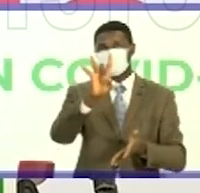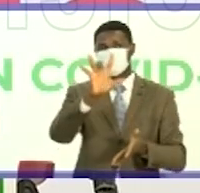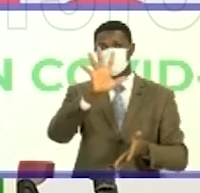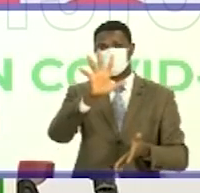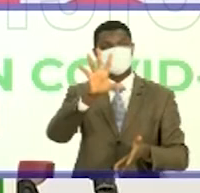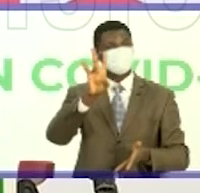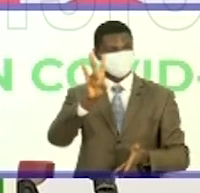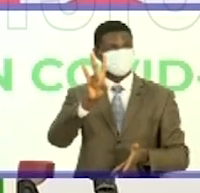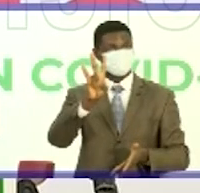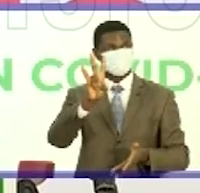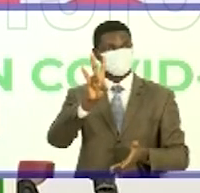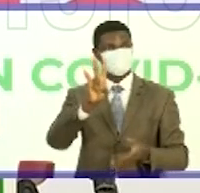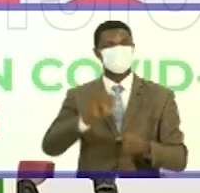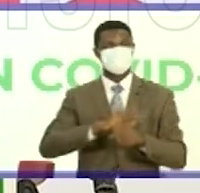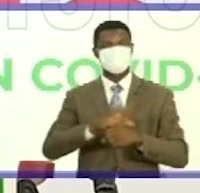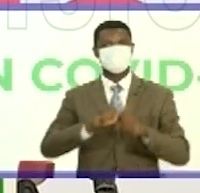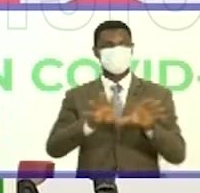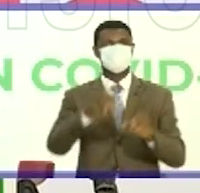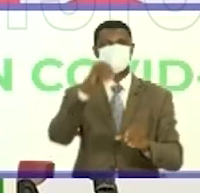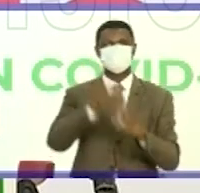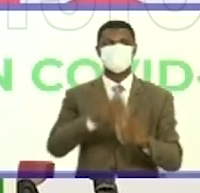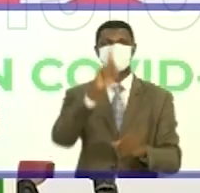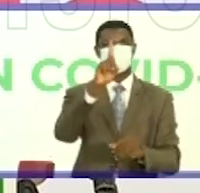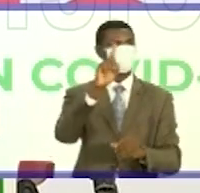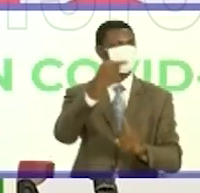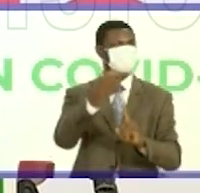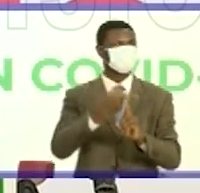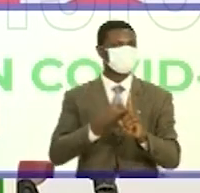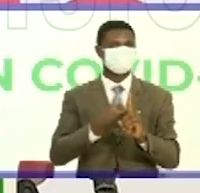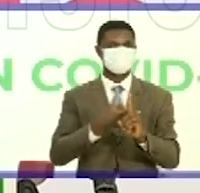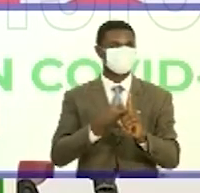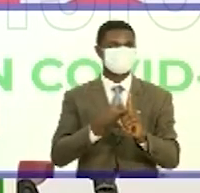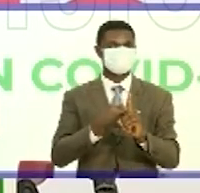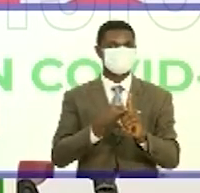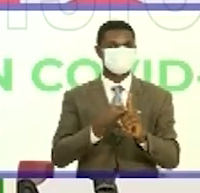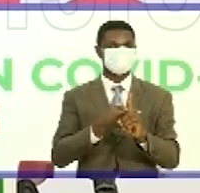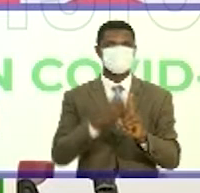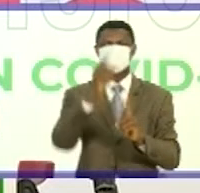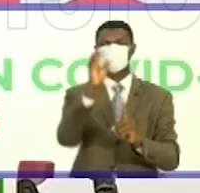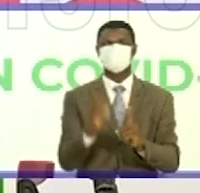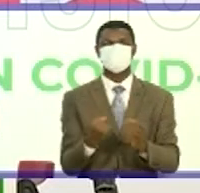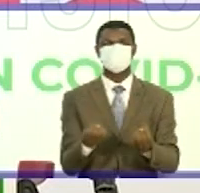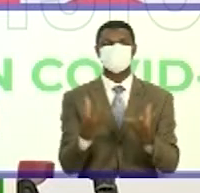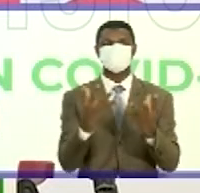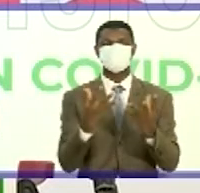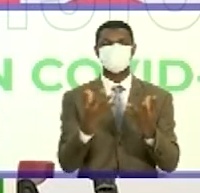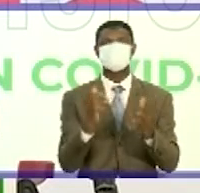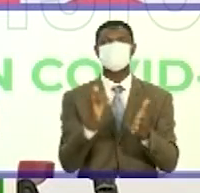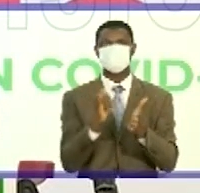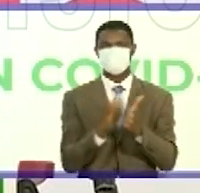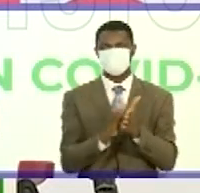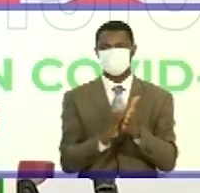482,857 cases in just 1 month. And in terms of percentage, that percentage stood at